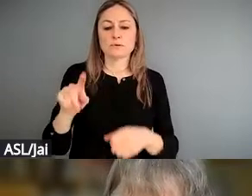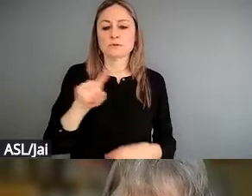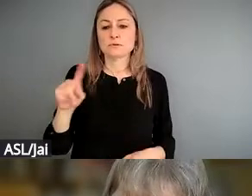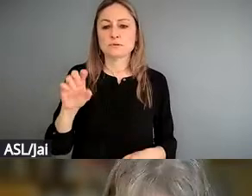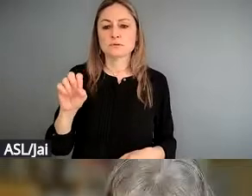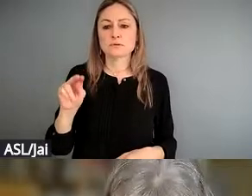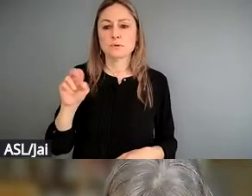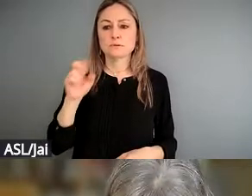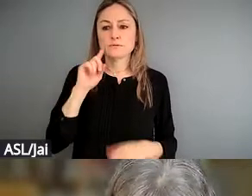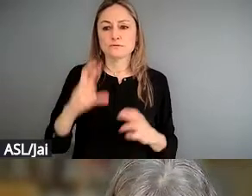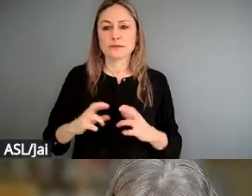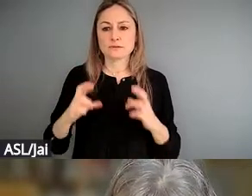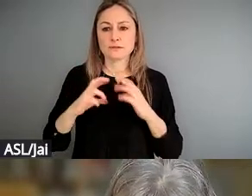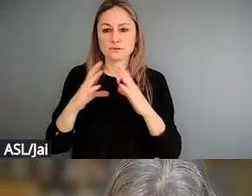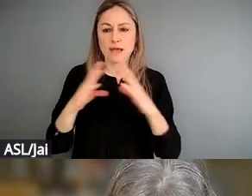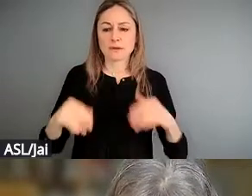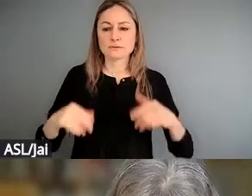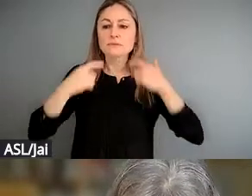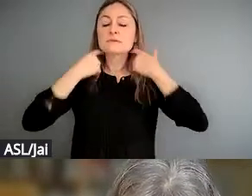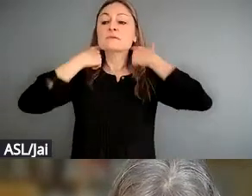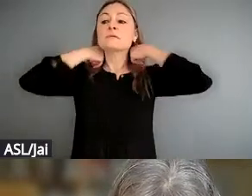housing.